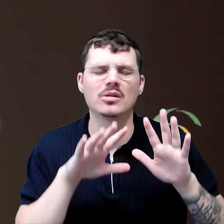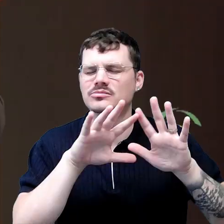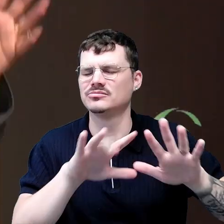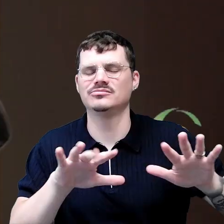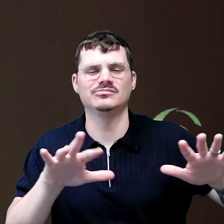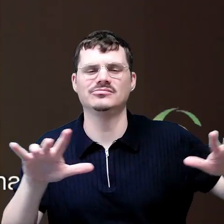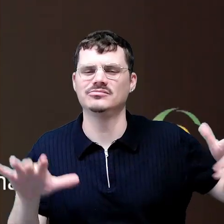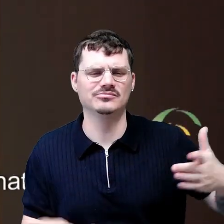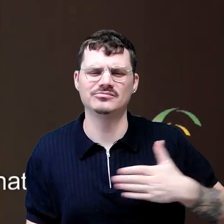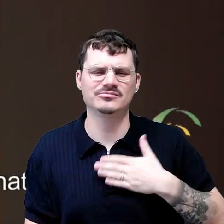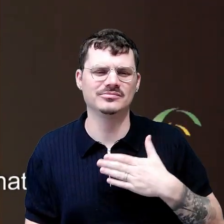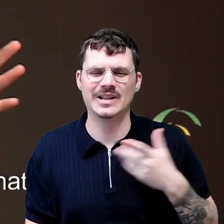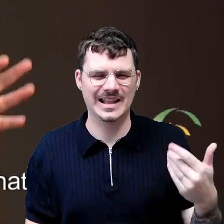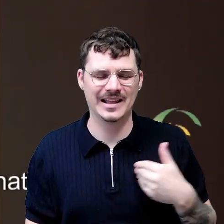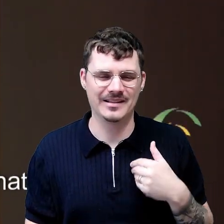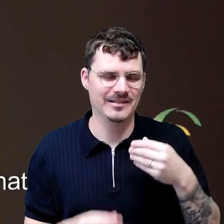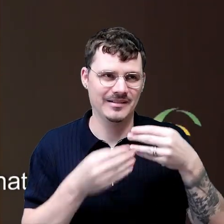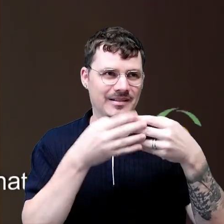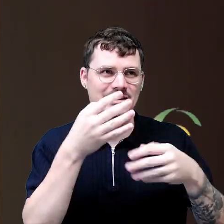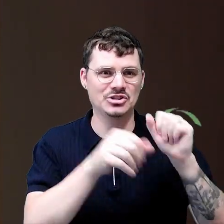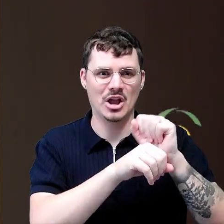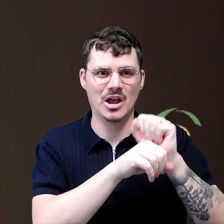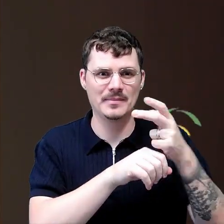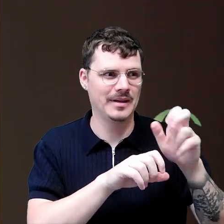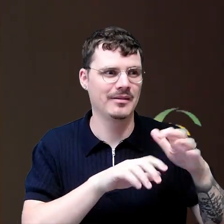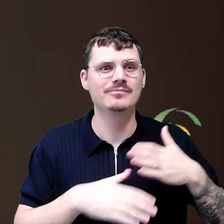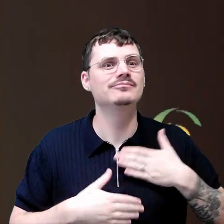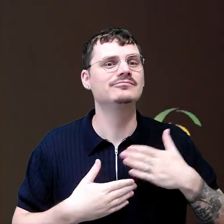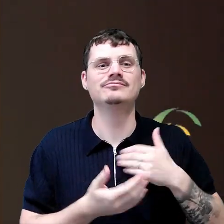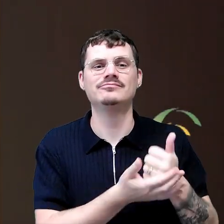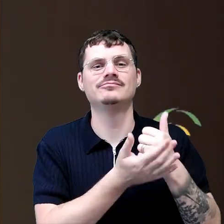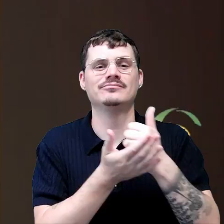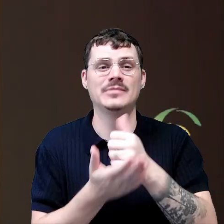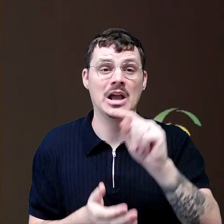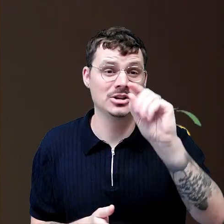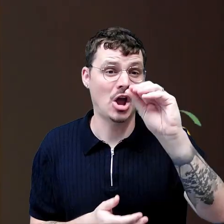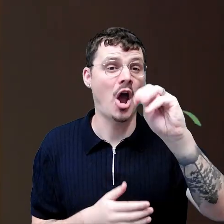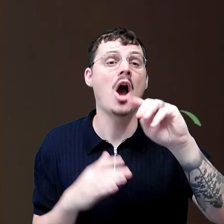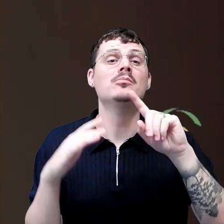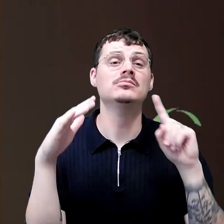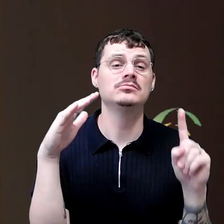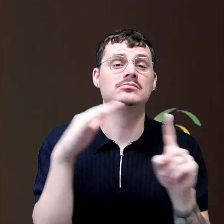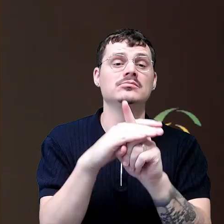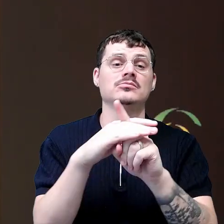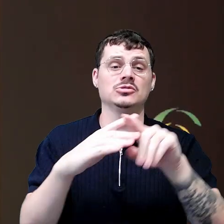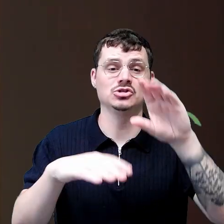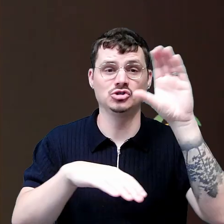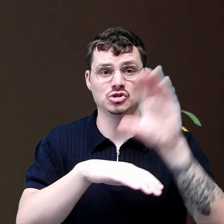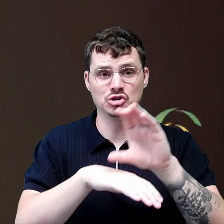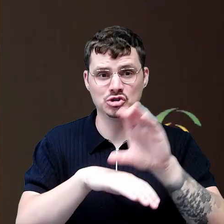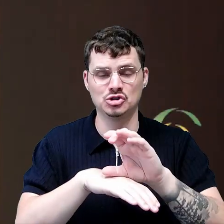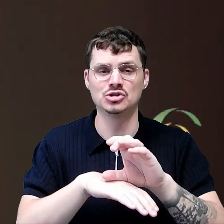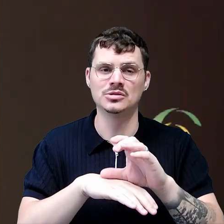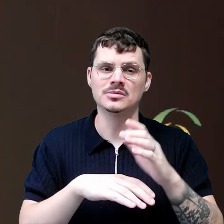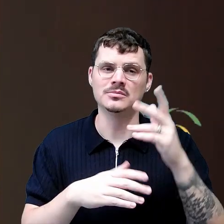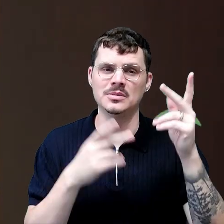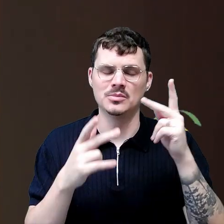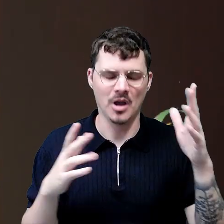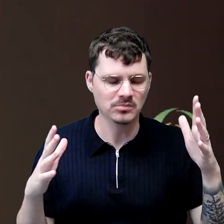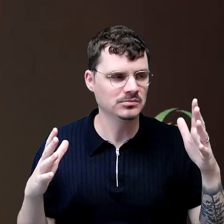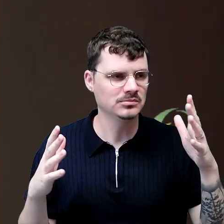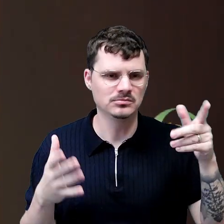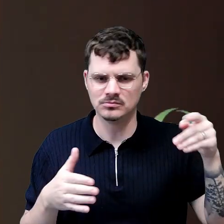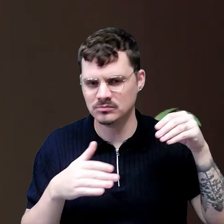got, more odd jobs than he knows what to do with. And when Tom comes to church, he makes an